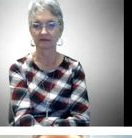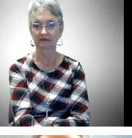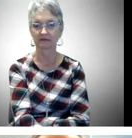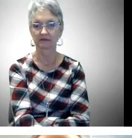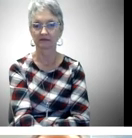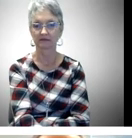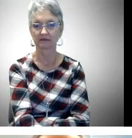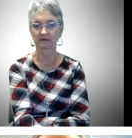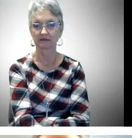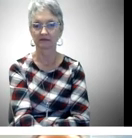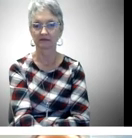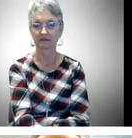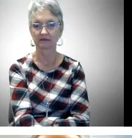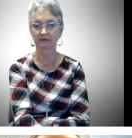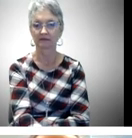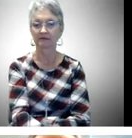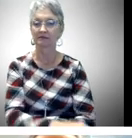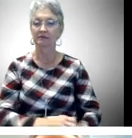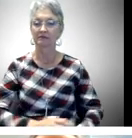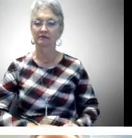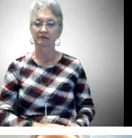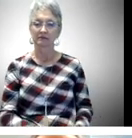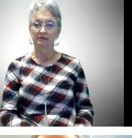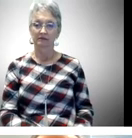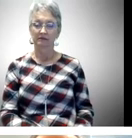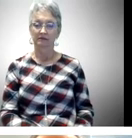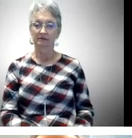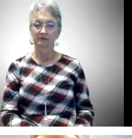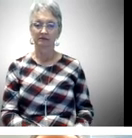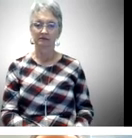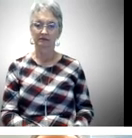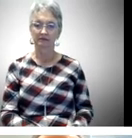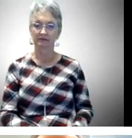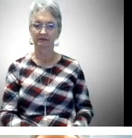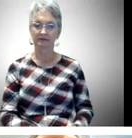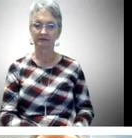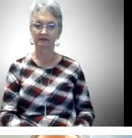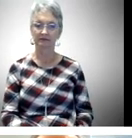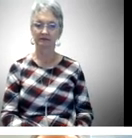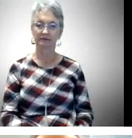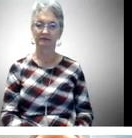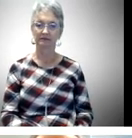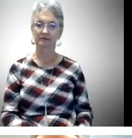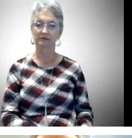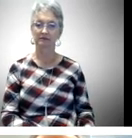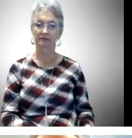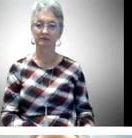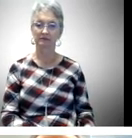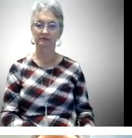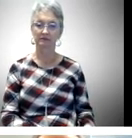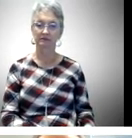can't have your representation agreement, have a joint representation provision, and have the person with a disability